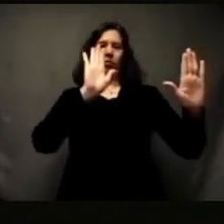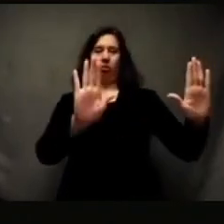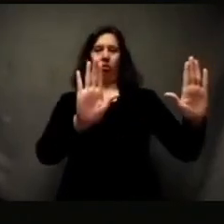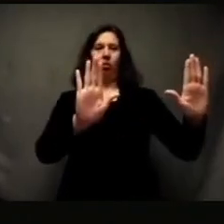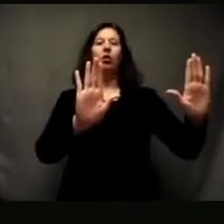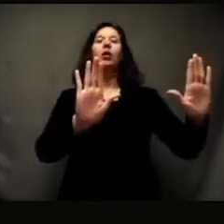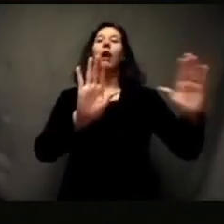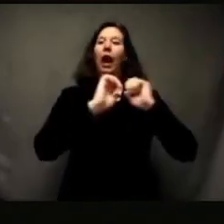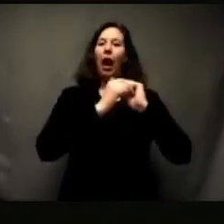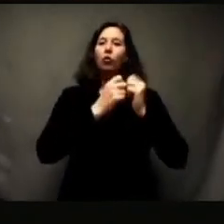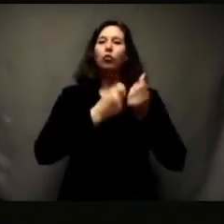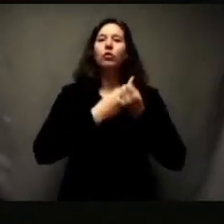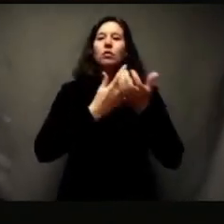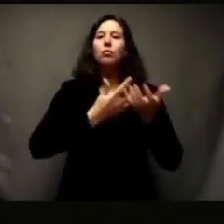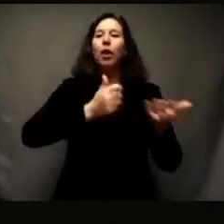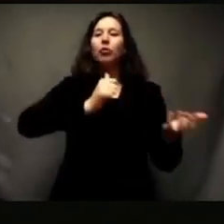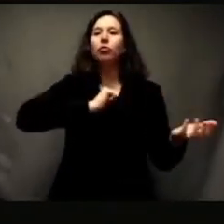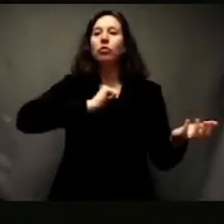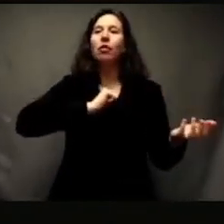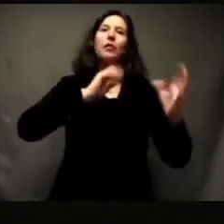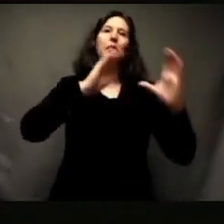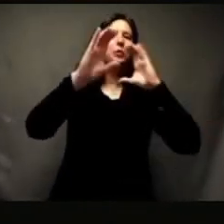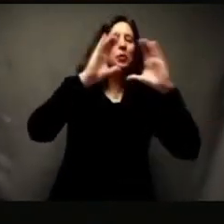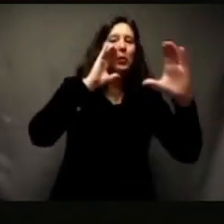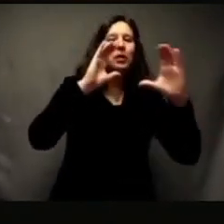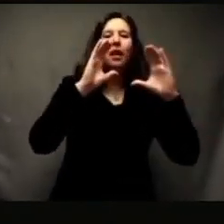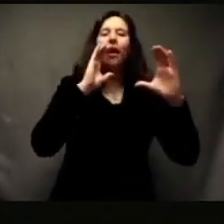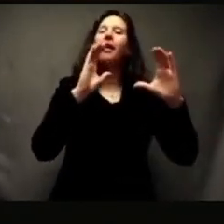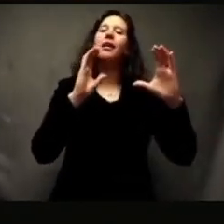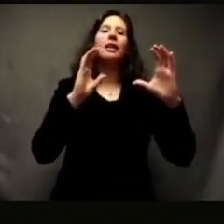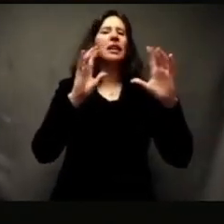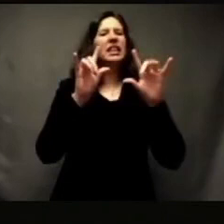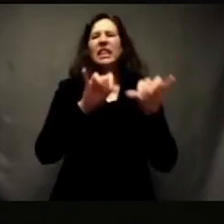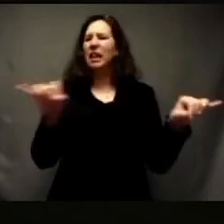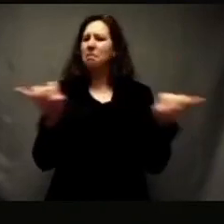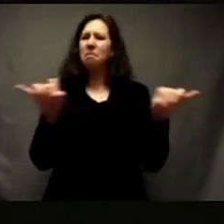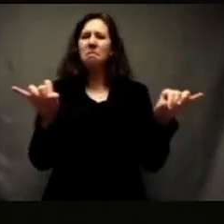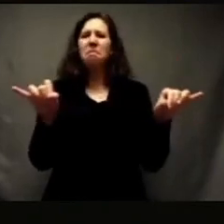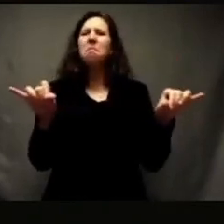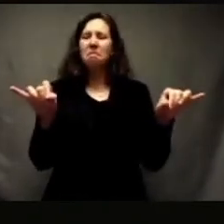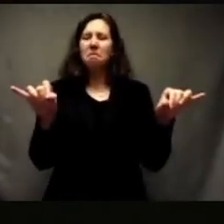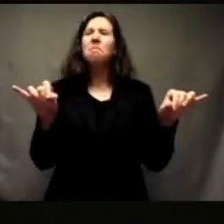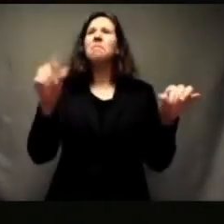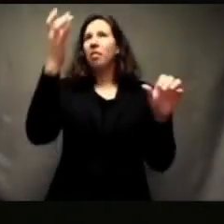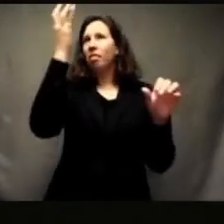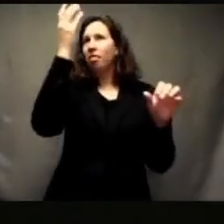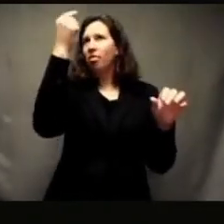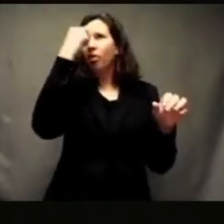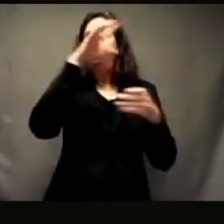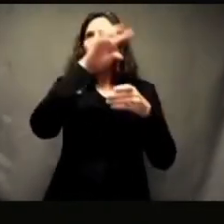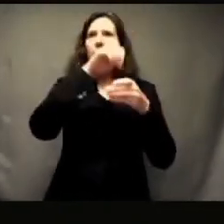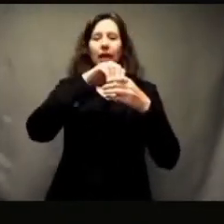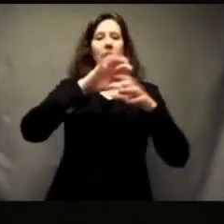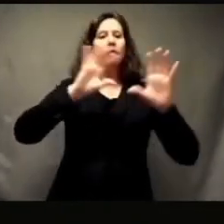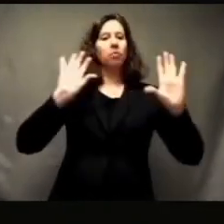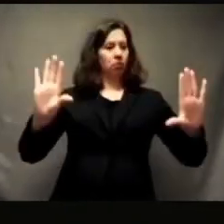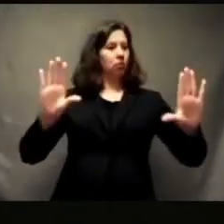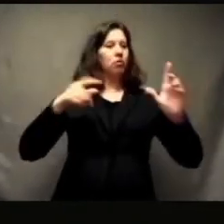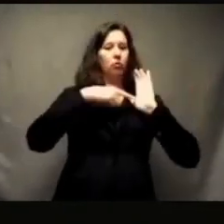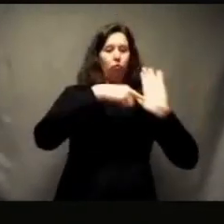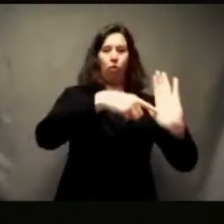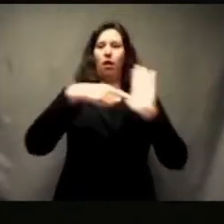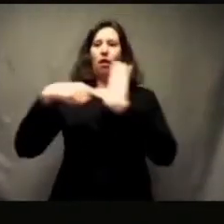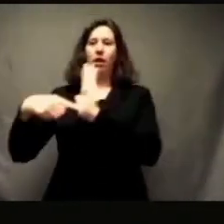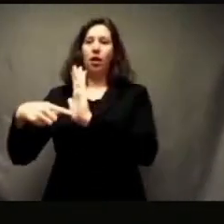to express yourself and communicate things. It's a way to represent thoughts in a concrete way. One is just